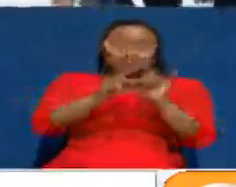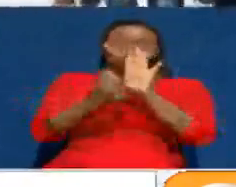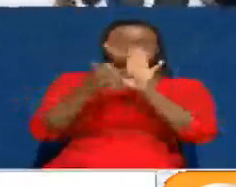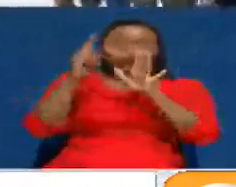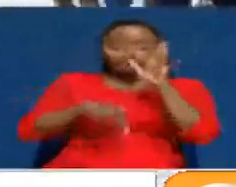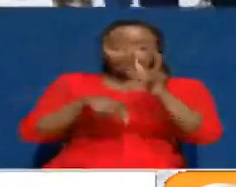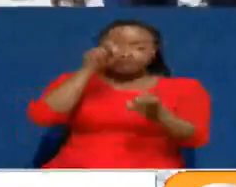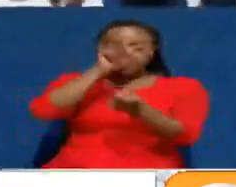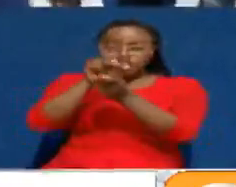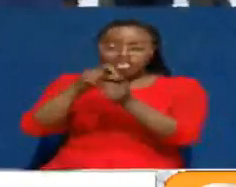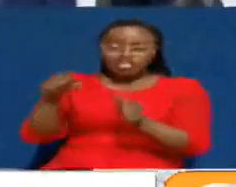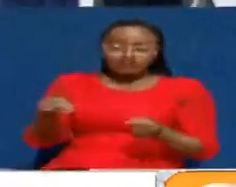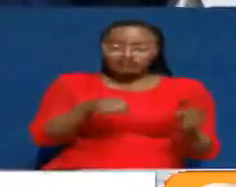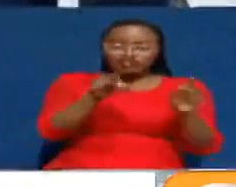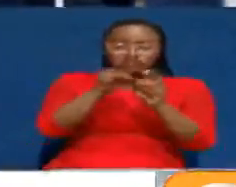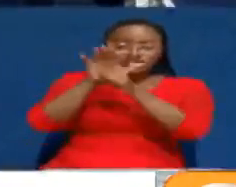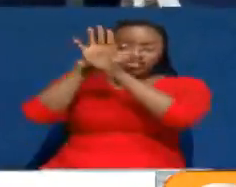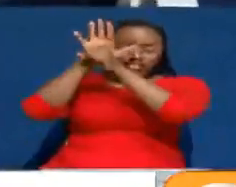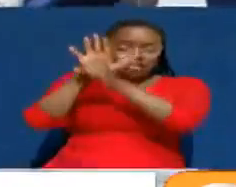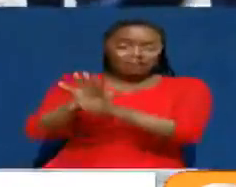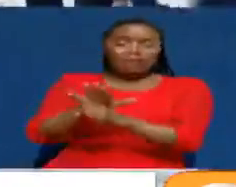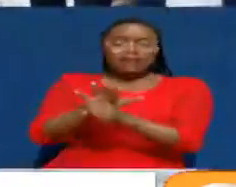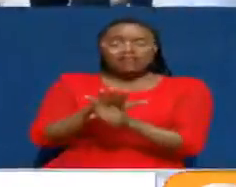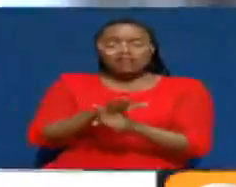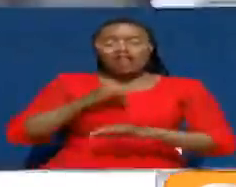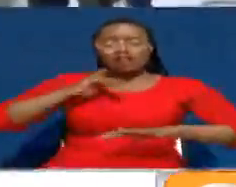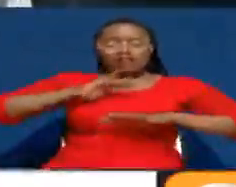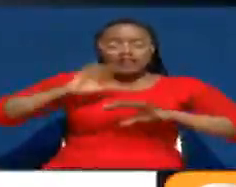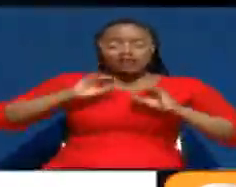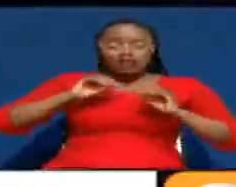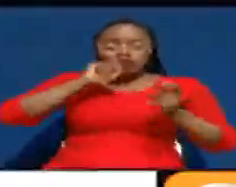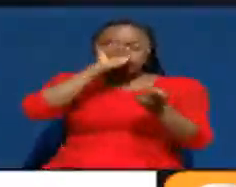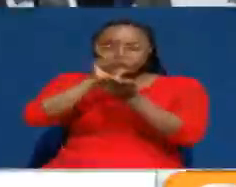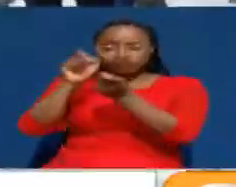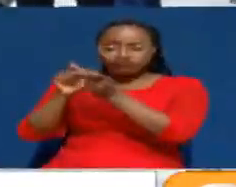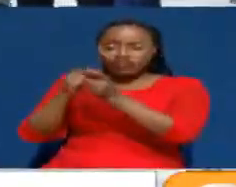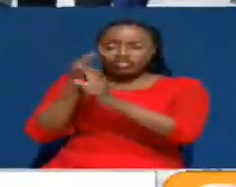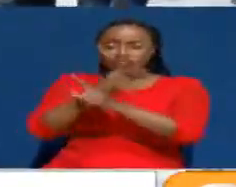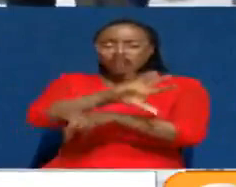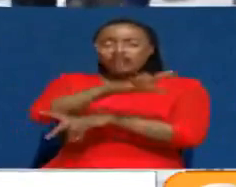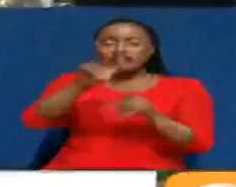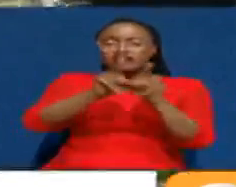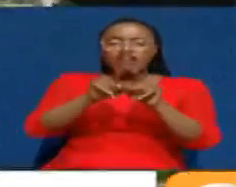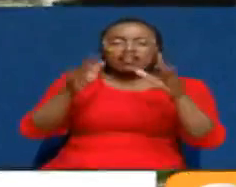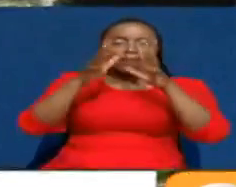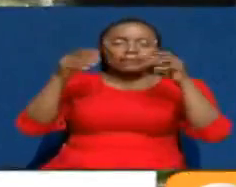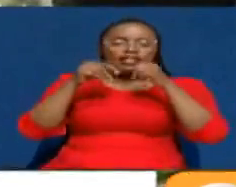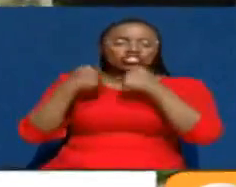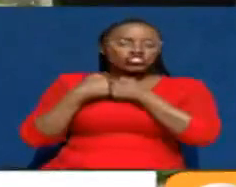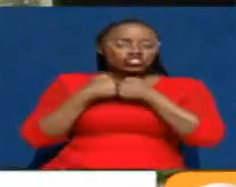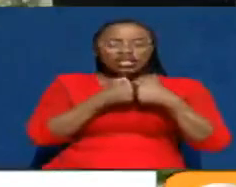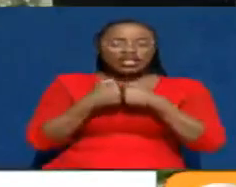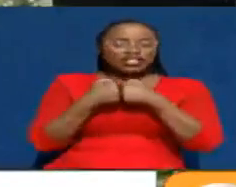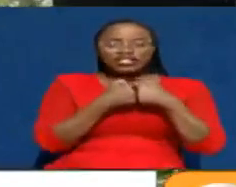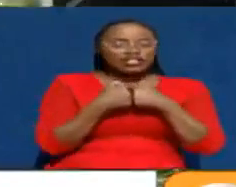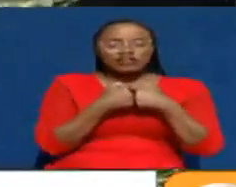the testing strategy, stigmatization, a shortage of sampling kits in counties remain the key challenges.